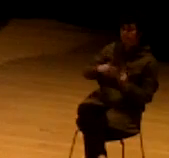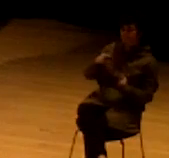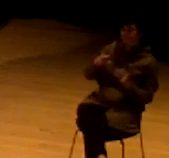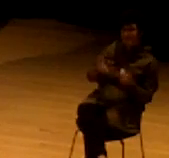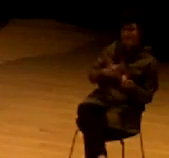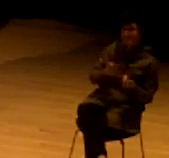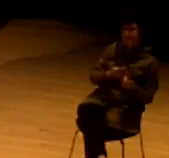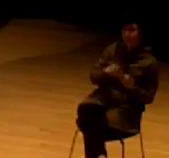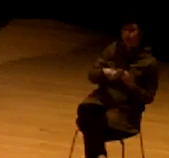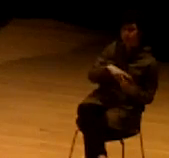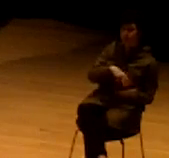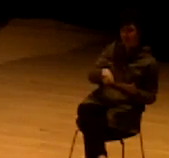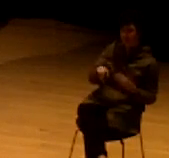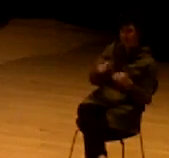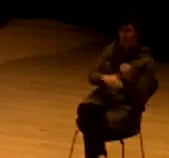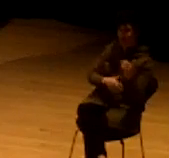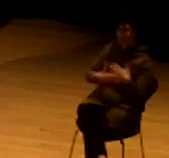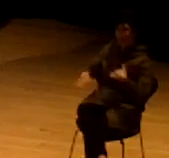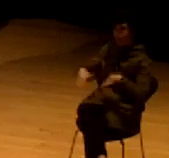Because